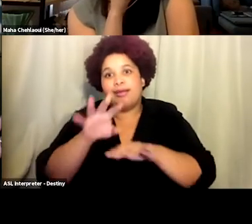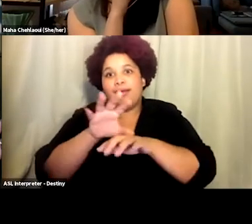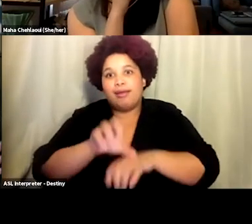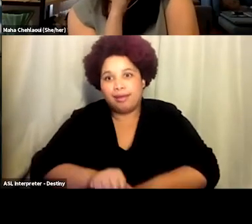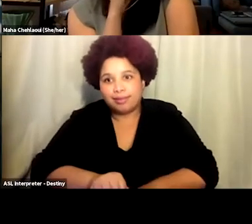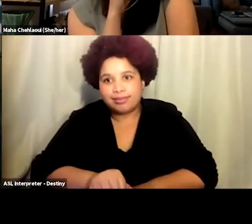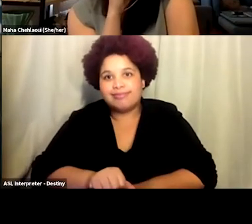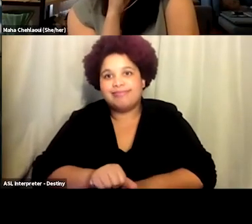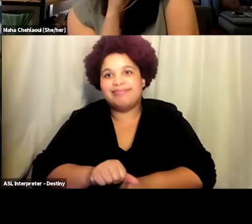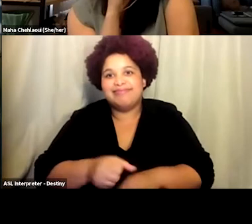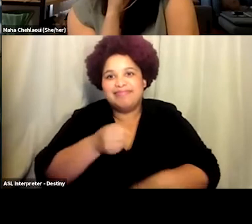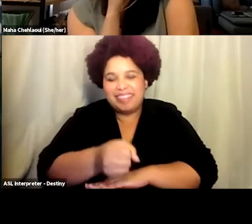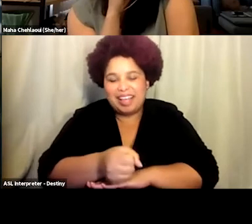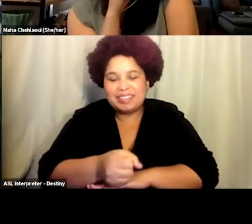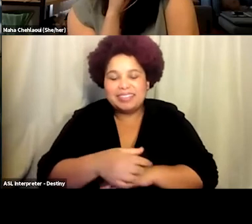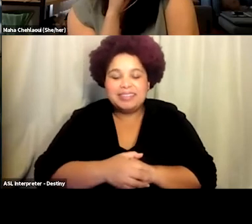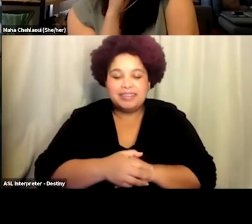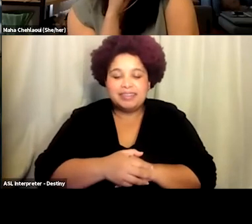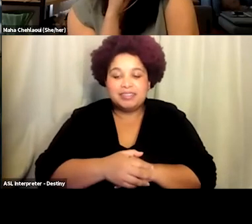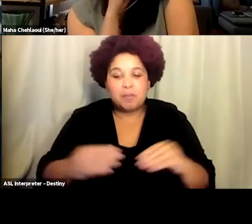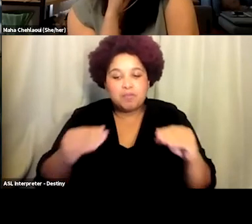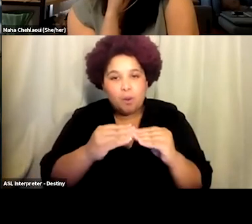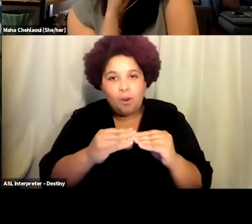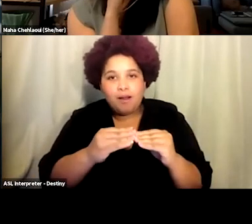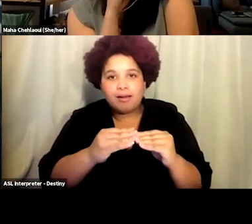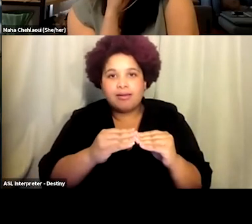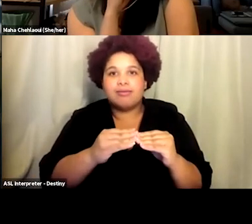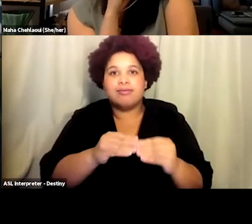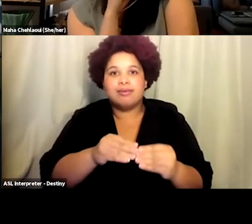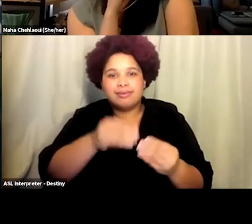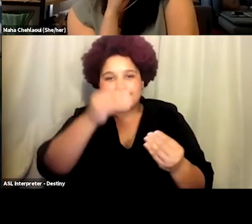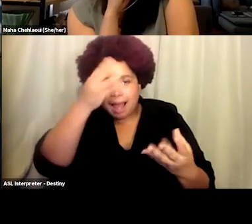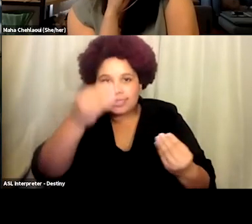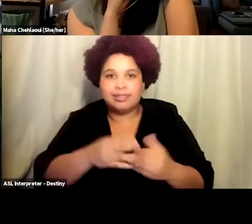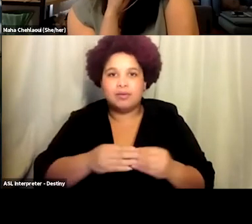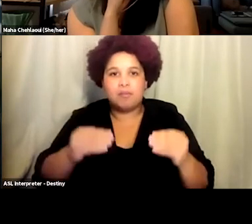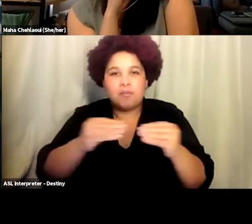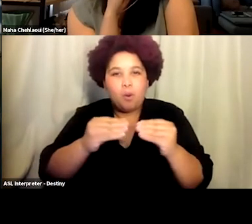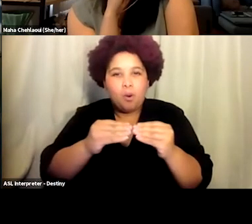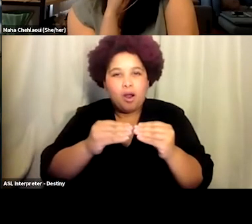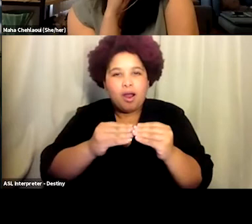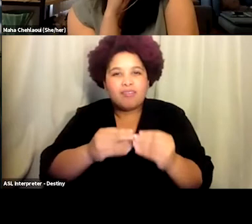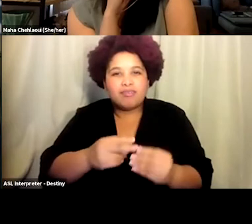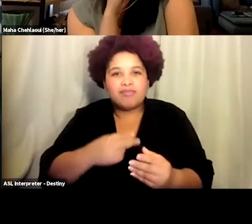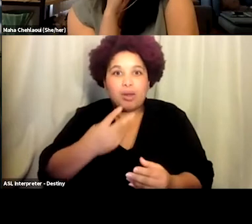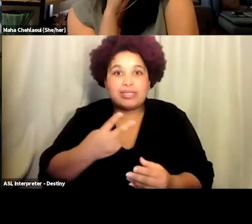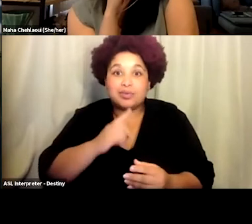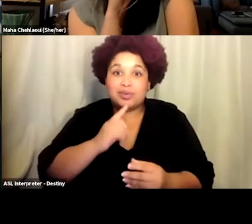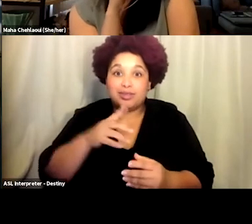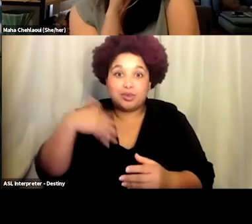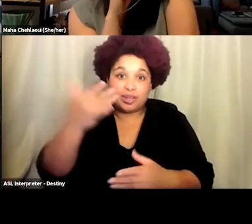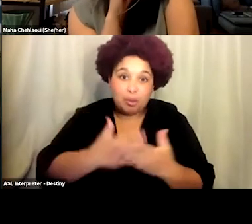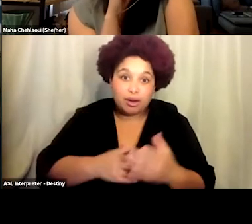that's a step. So more content, putting more voices forward, and truly, here's the crazy part, supporting one another.